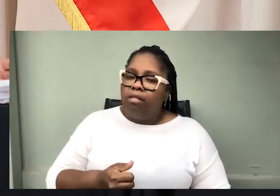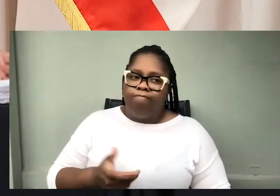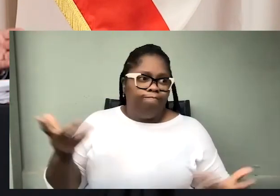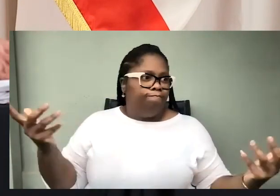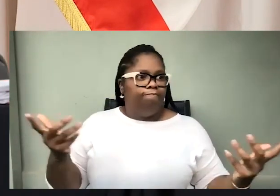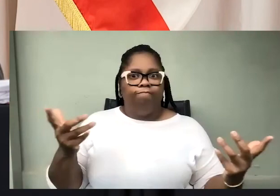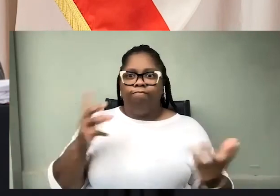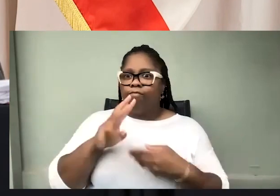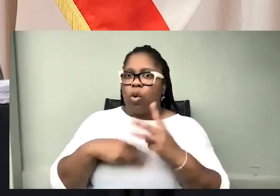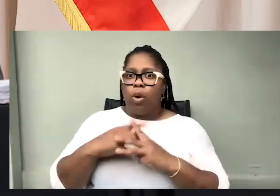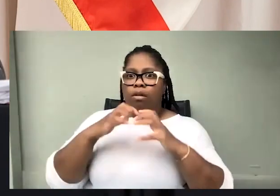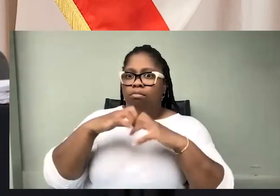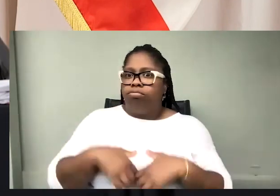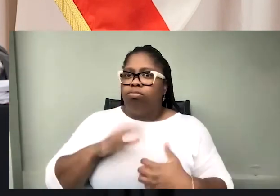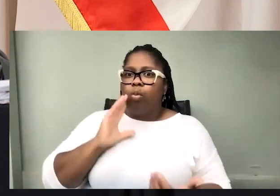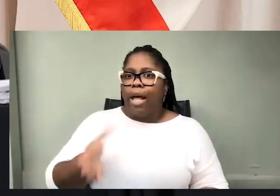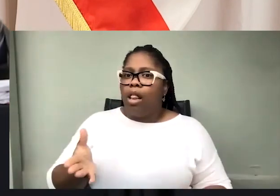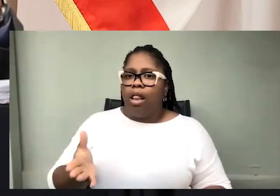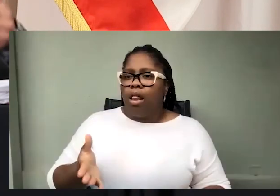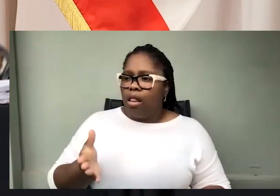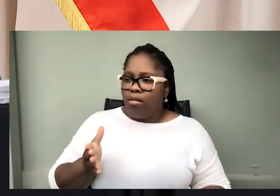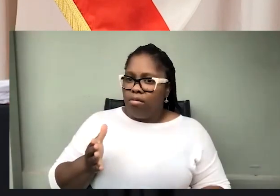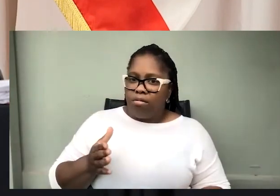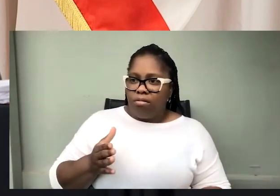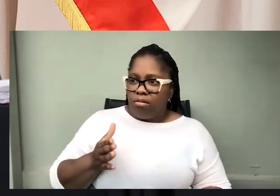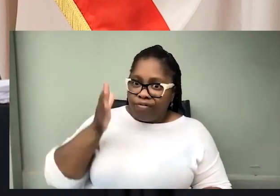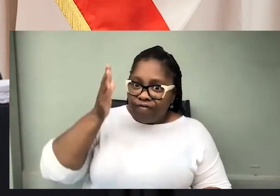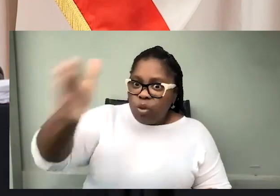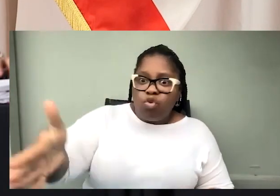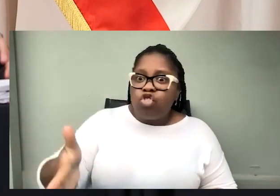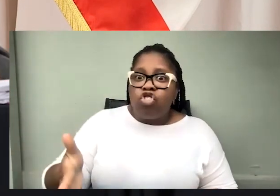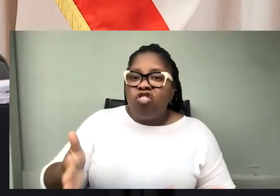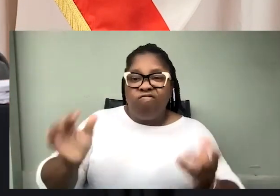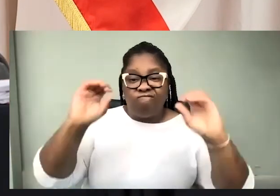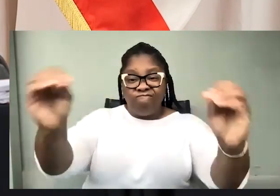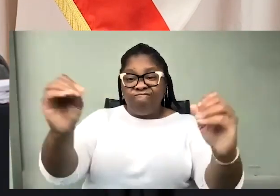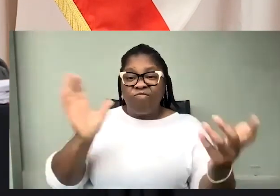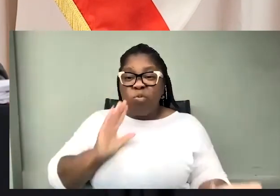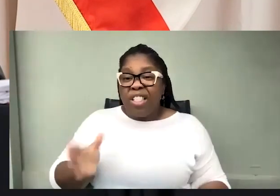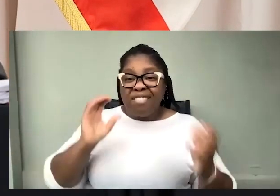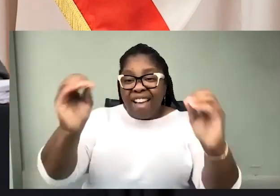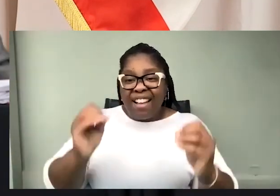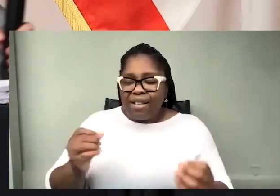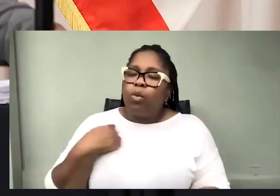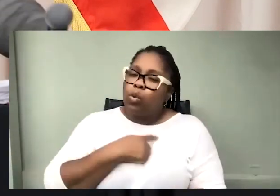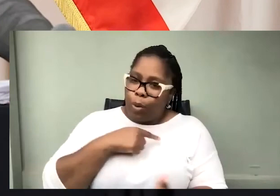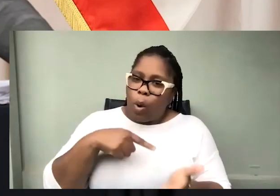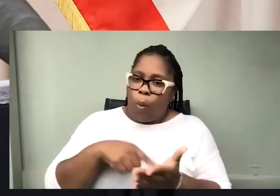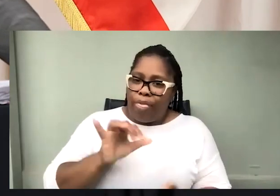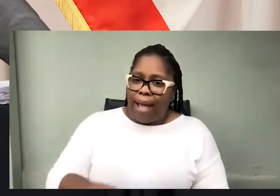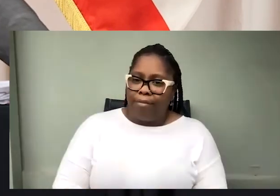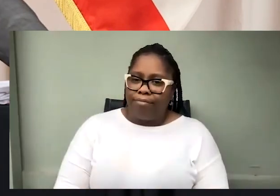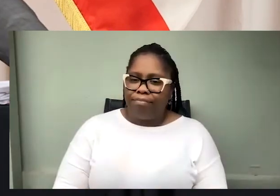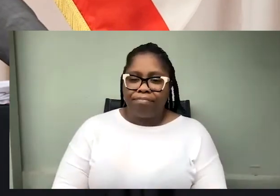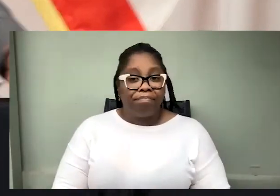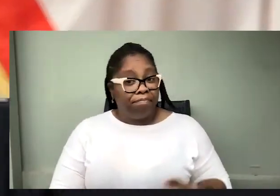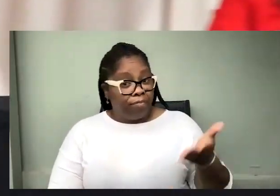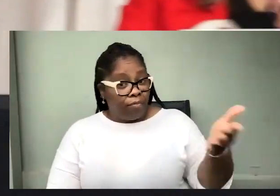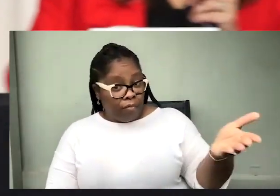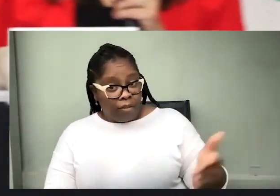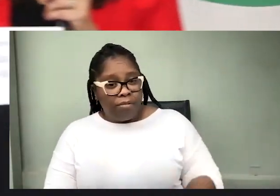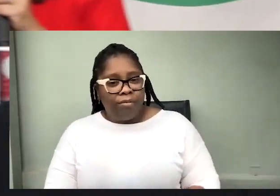civilization as we know it is not going to exist for our grandkids and great-grandkids, and so we owe that duty to them. Assemblywoman